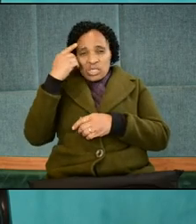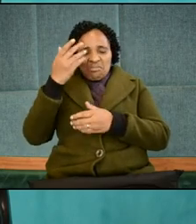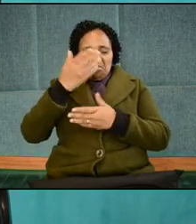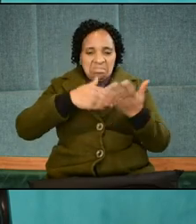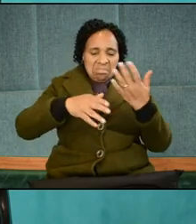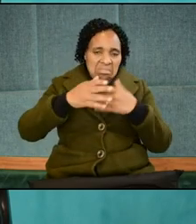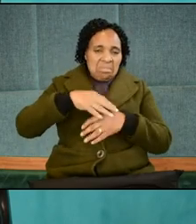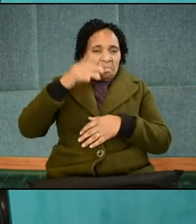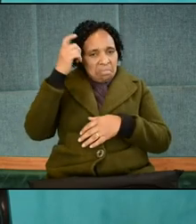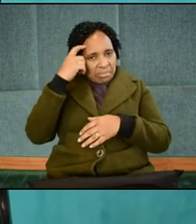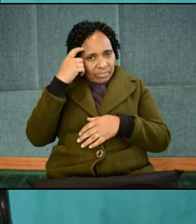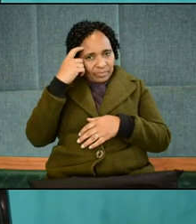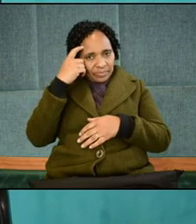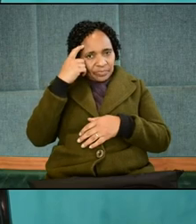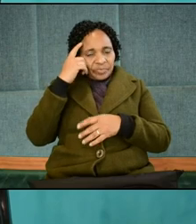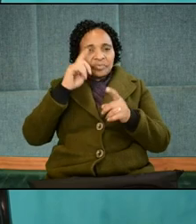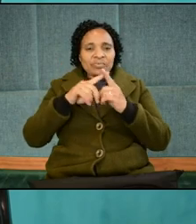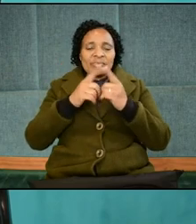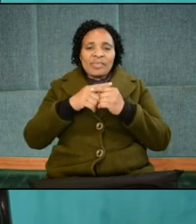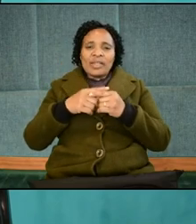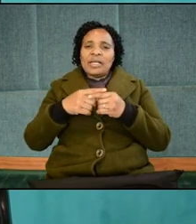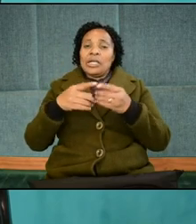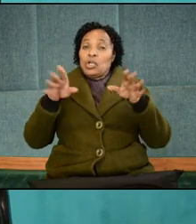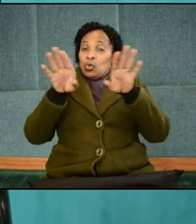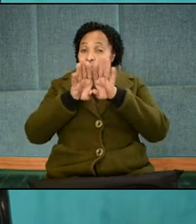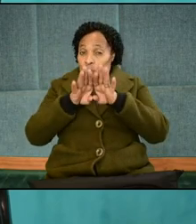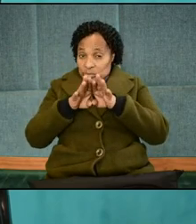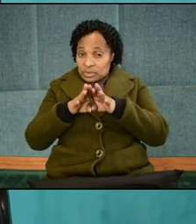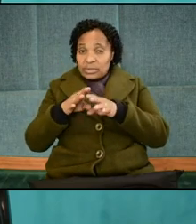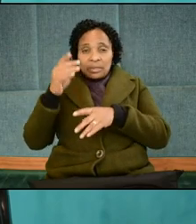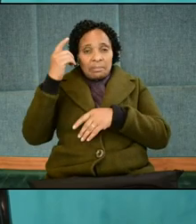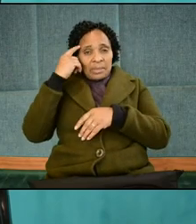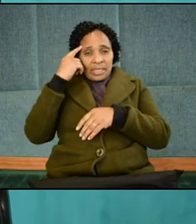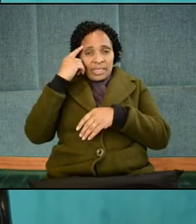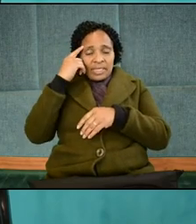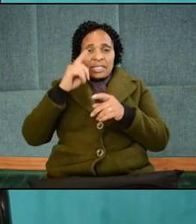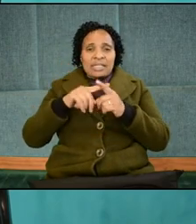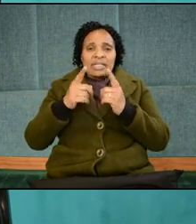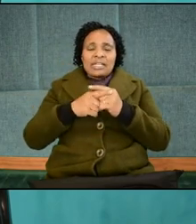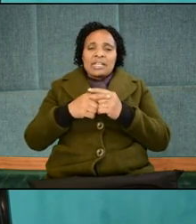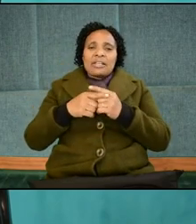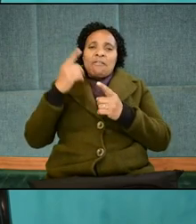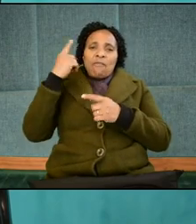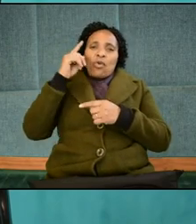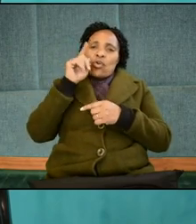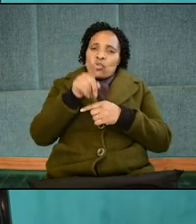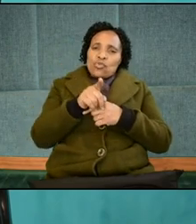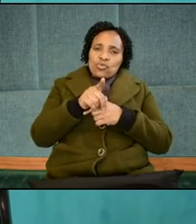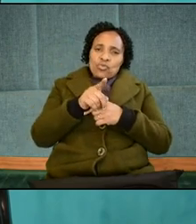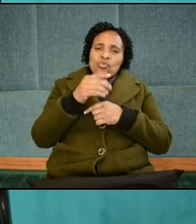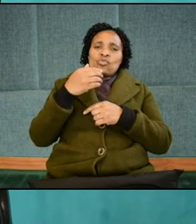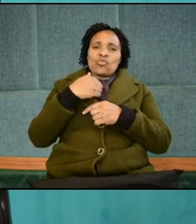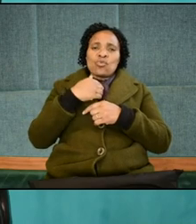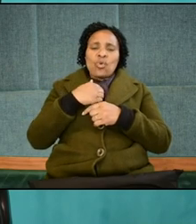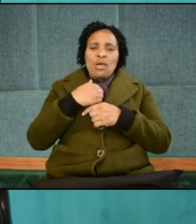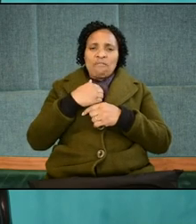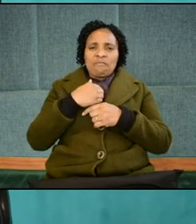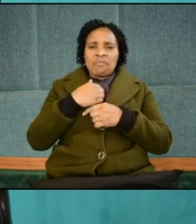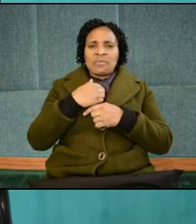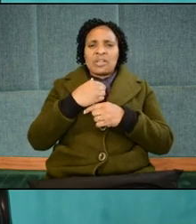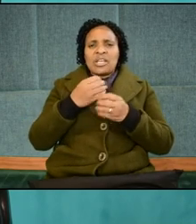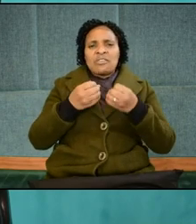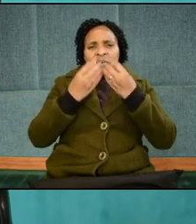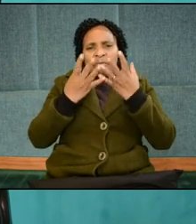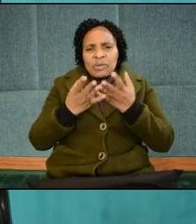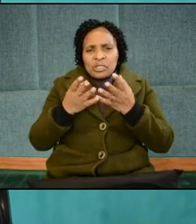the mind, first off, they shut down the mind. Mm-hmm. And therefore, you have stored information that you did